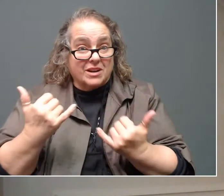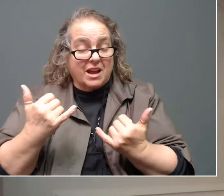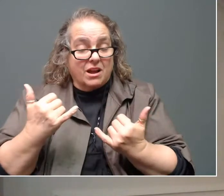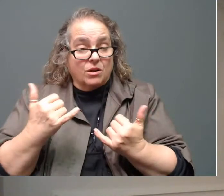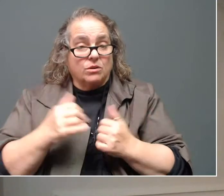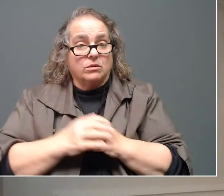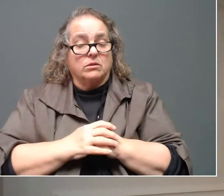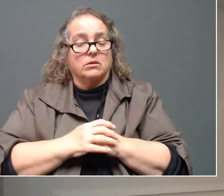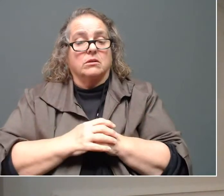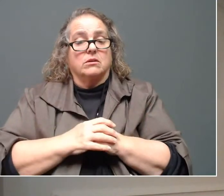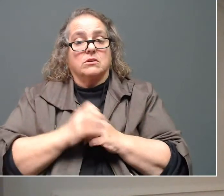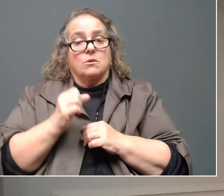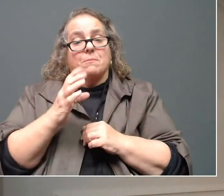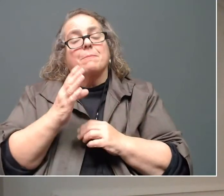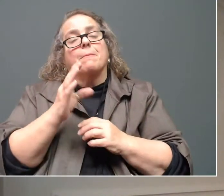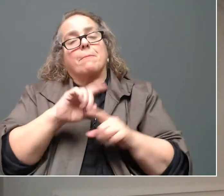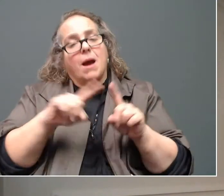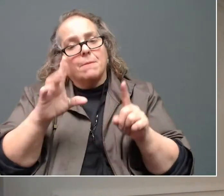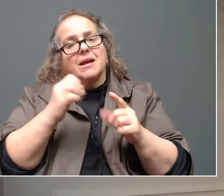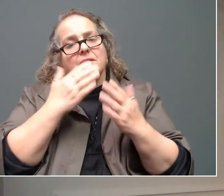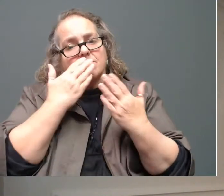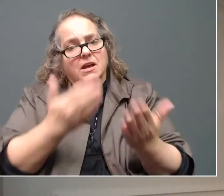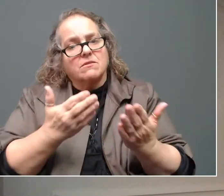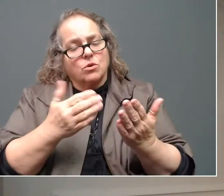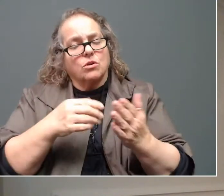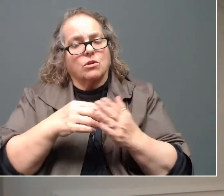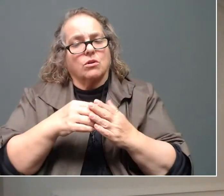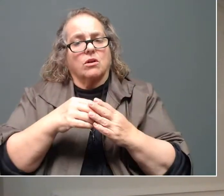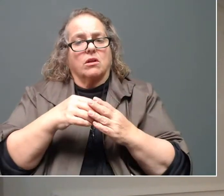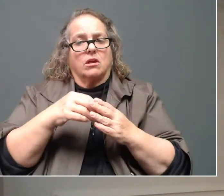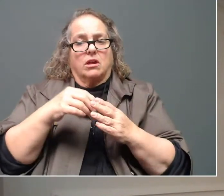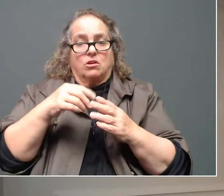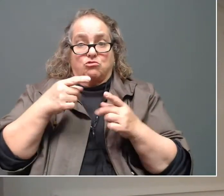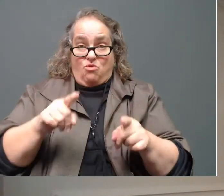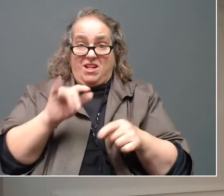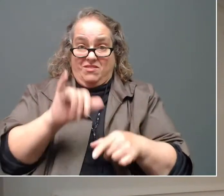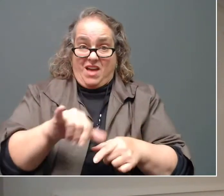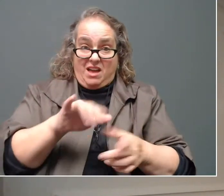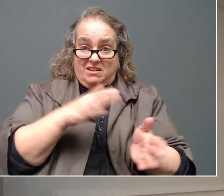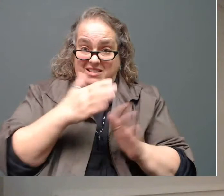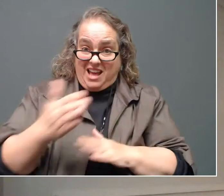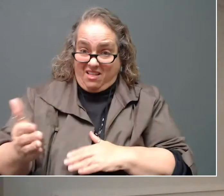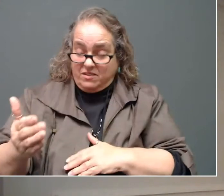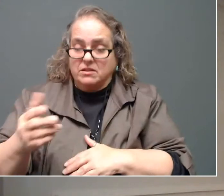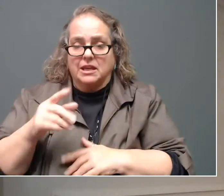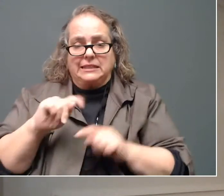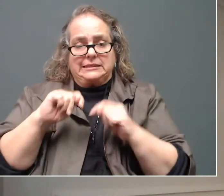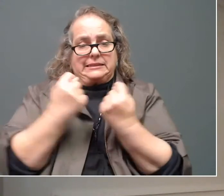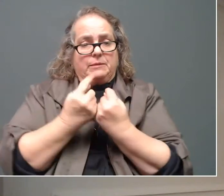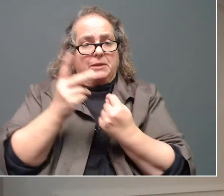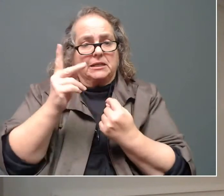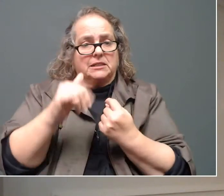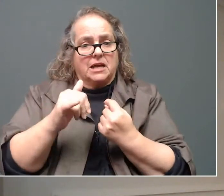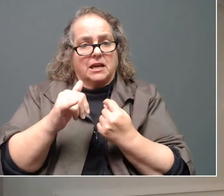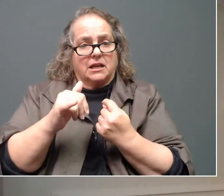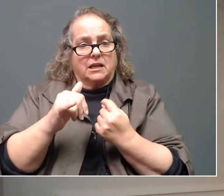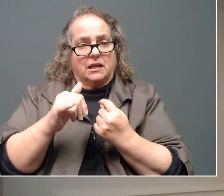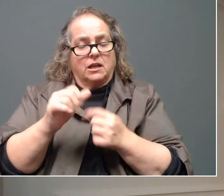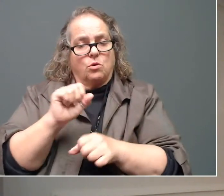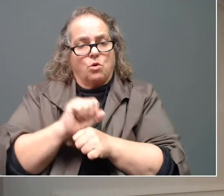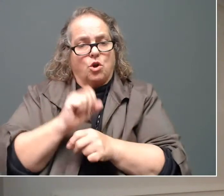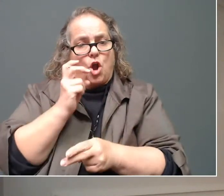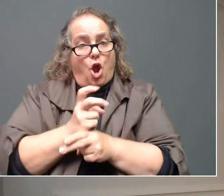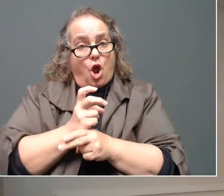of that loss, that because Team Kentucky pulled together and followed our guidance in so many ways, that our numbers are much